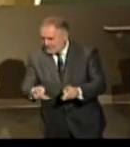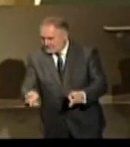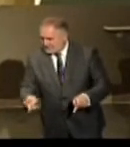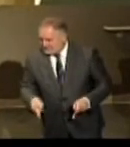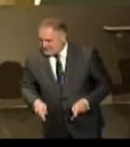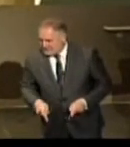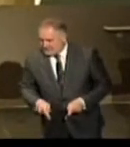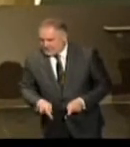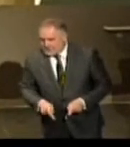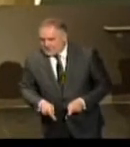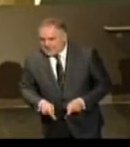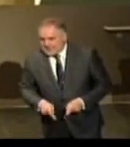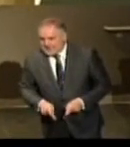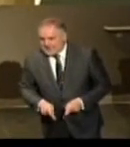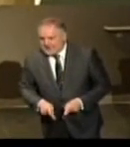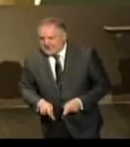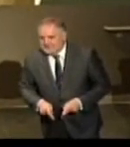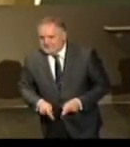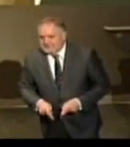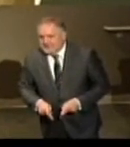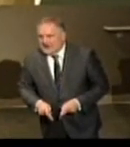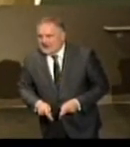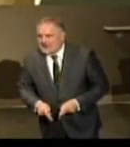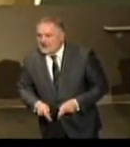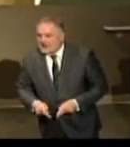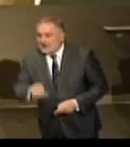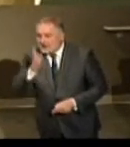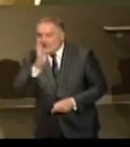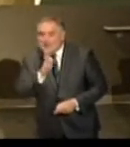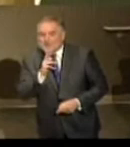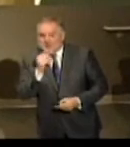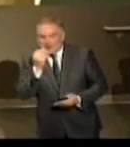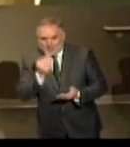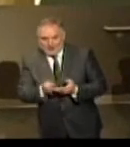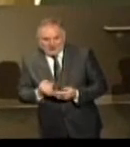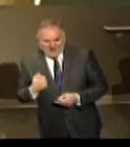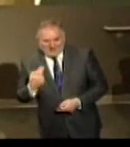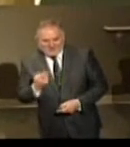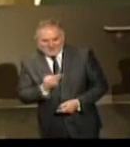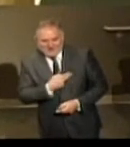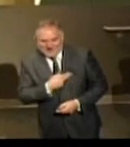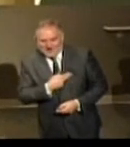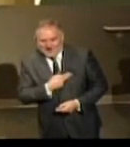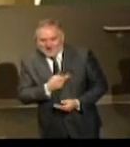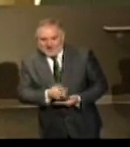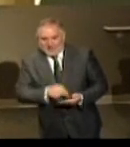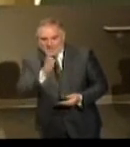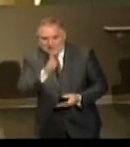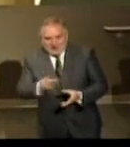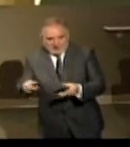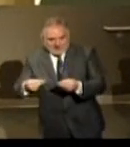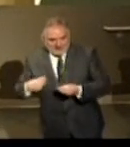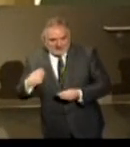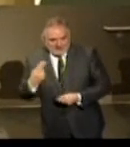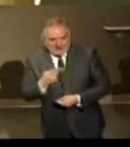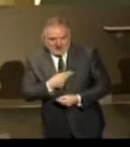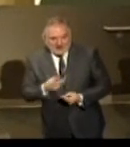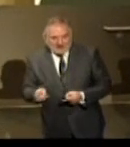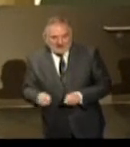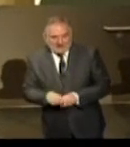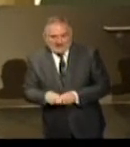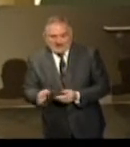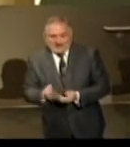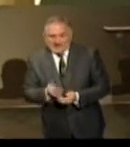blessings. Now, can I get a witness this morning? Has God been good to you? And what God's given to you, even though they're here, they